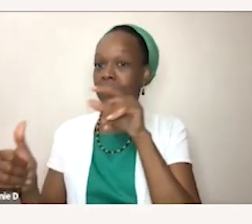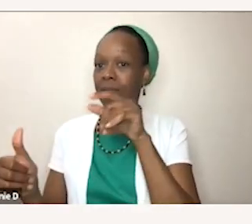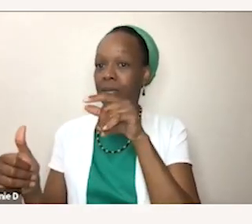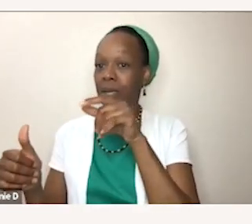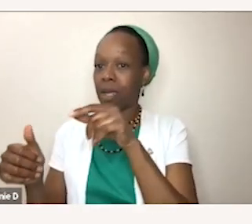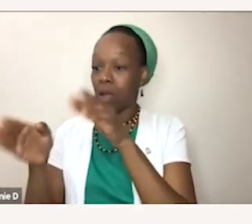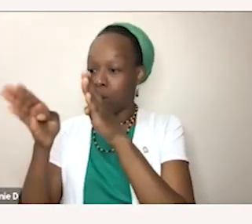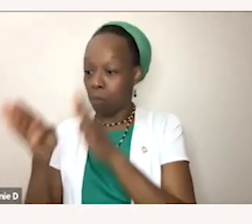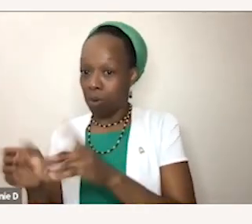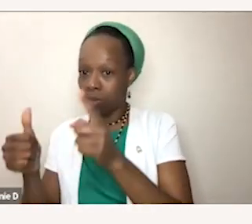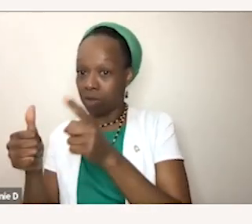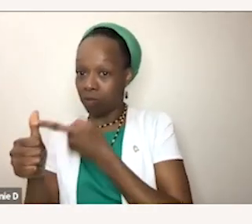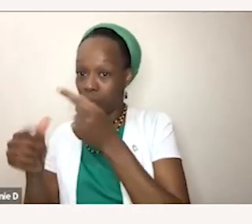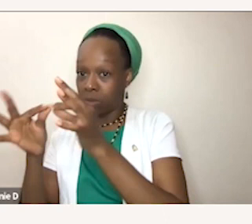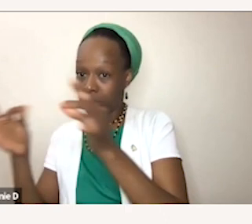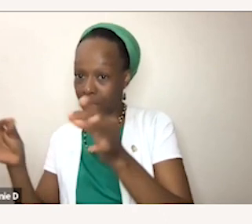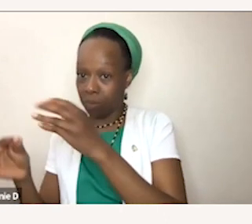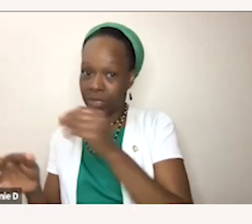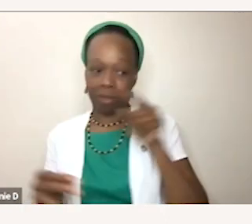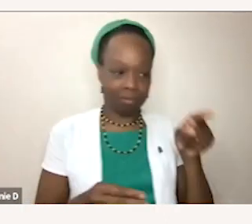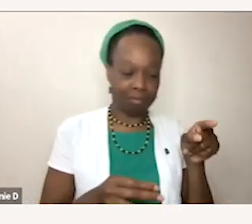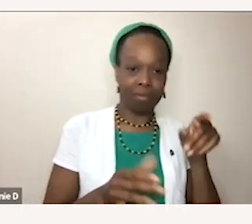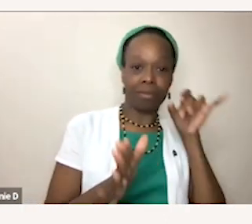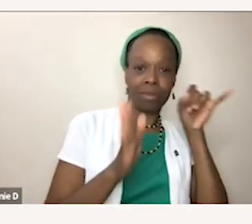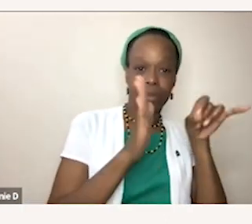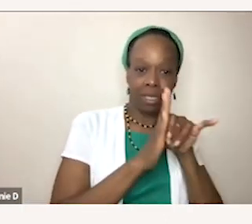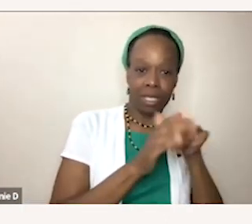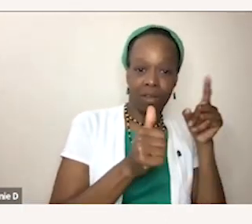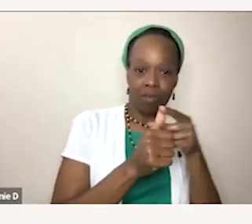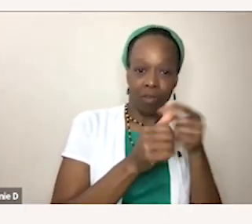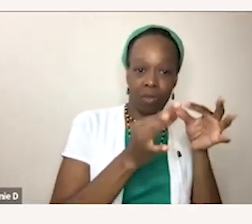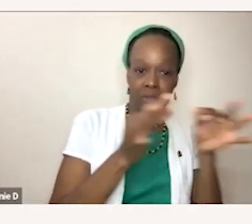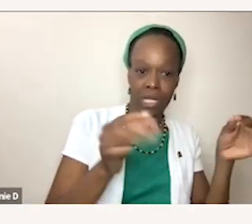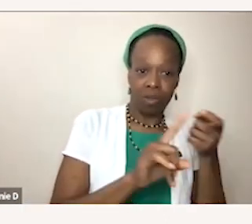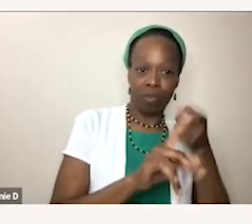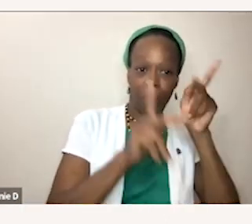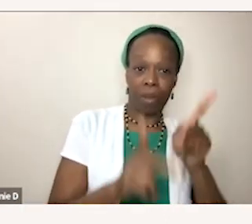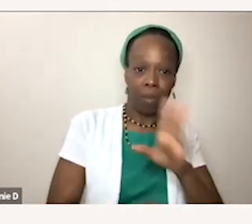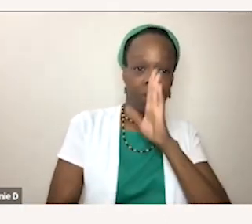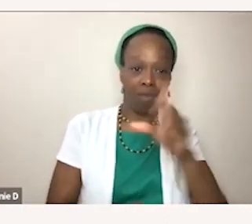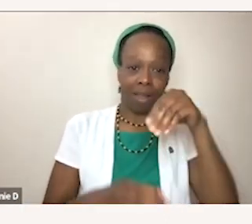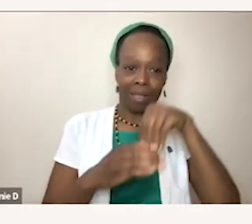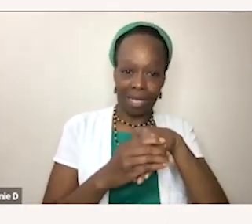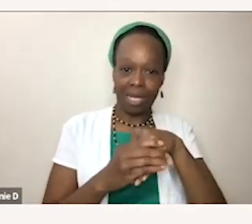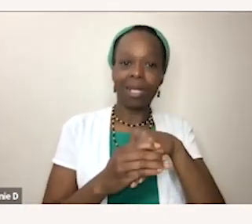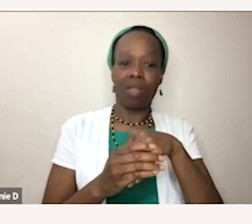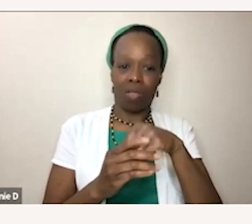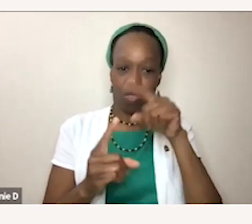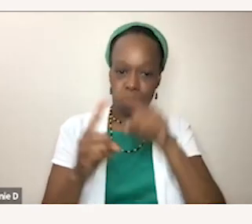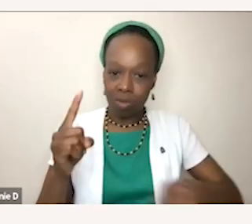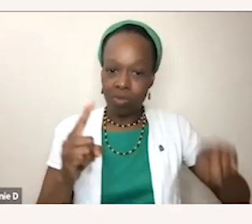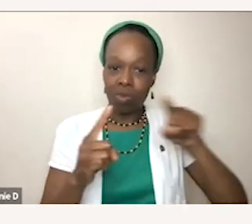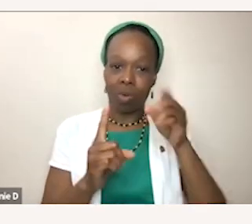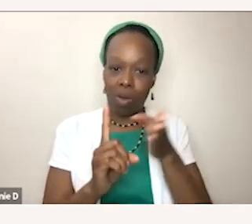language from folks that are directly in their sphere of influence. But what about exposure